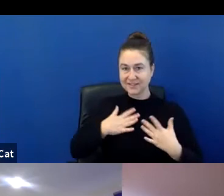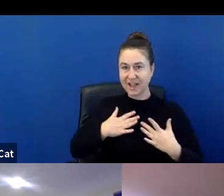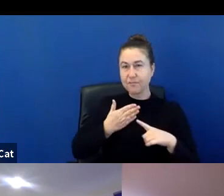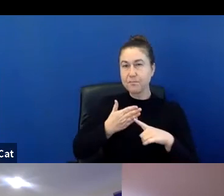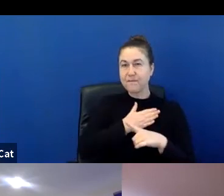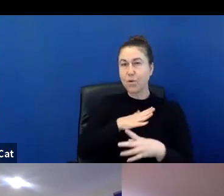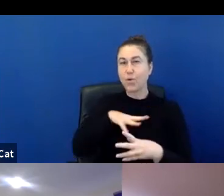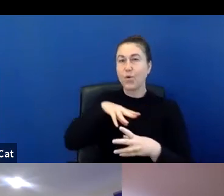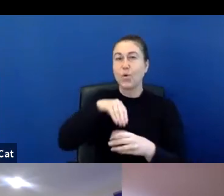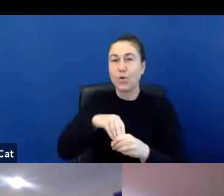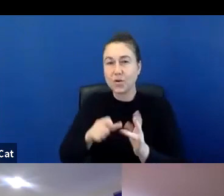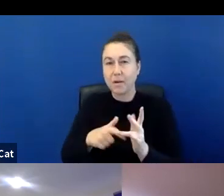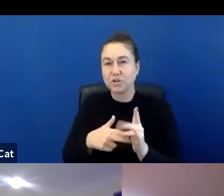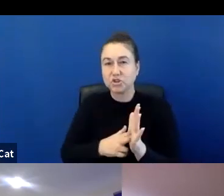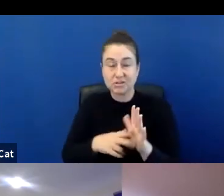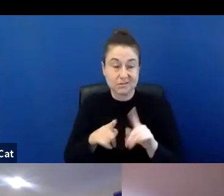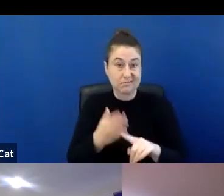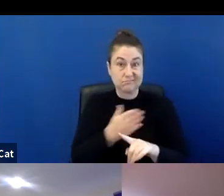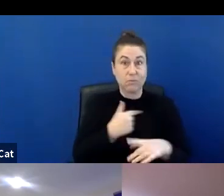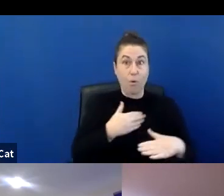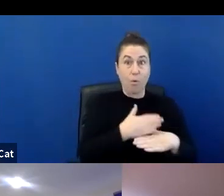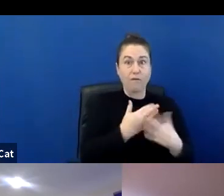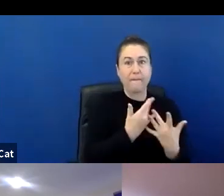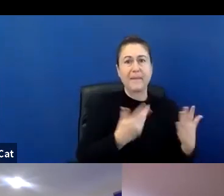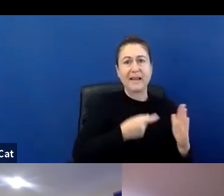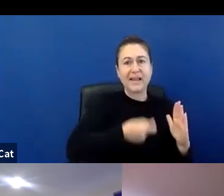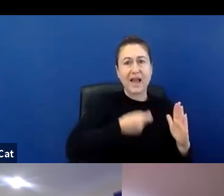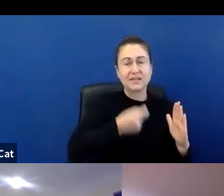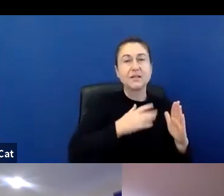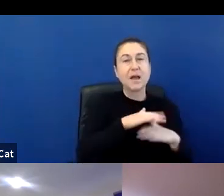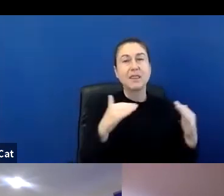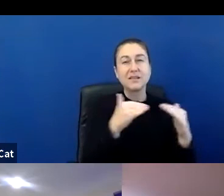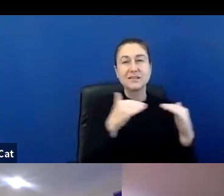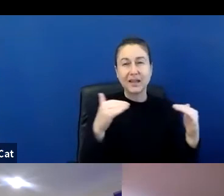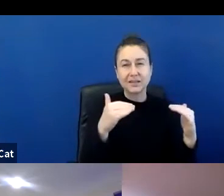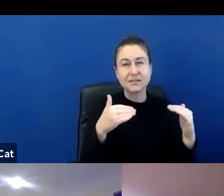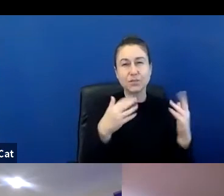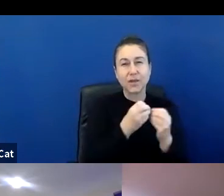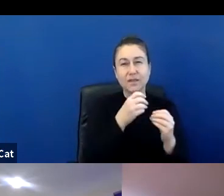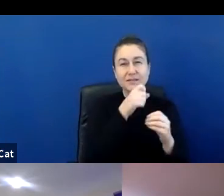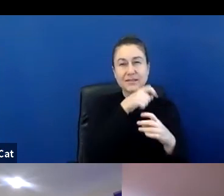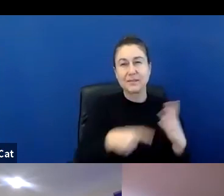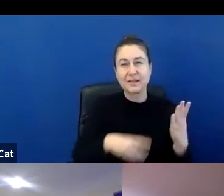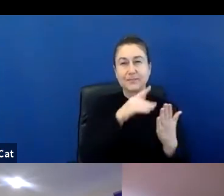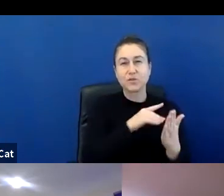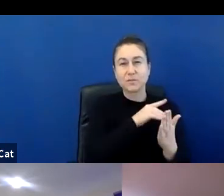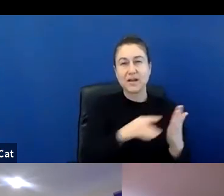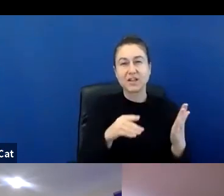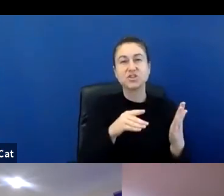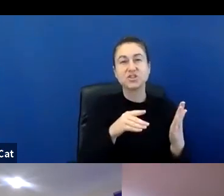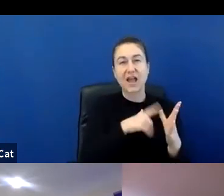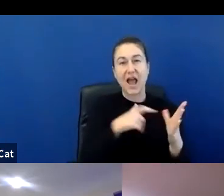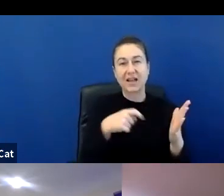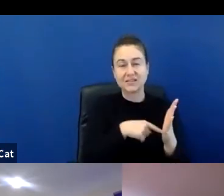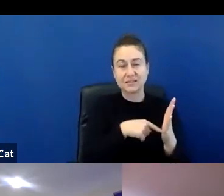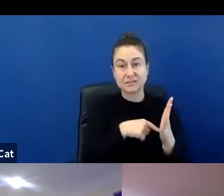the Commission, I've worked on a number of cases involving the standards under the Disability Discrimination Act. The